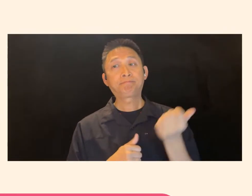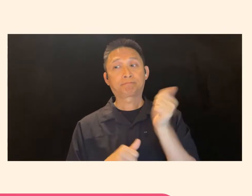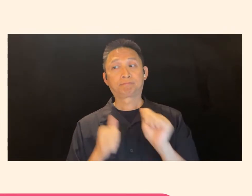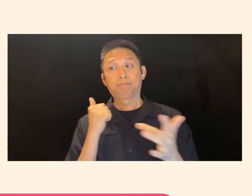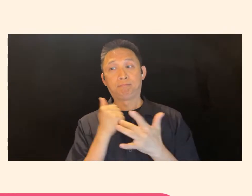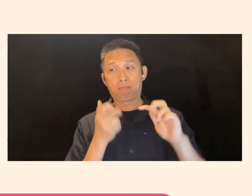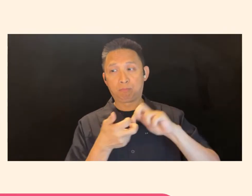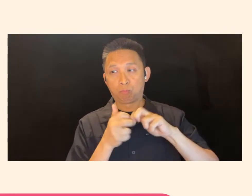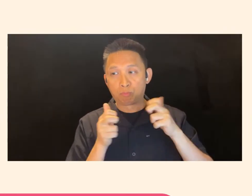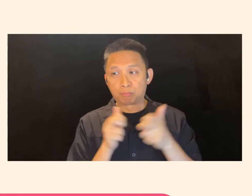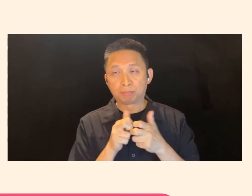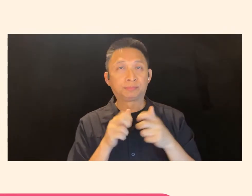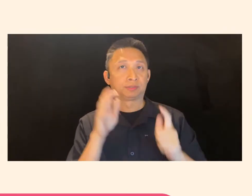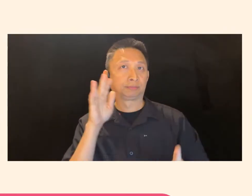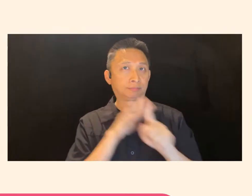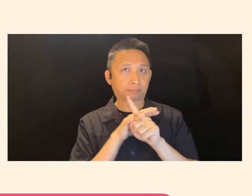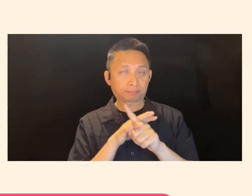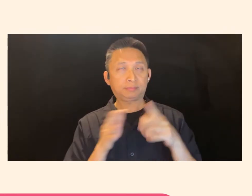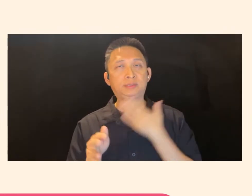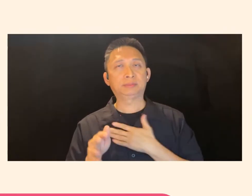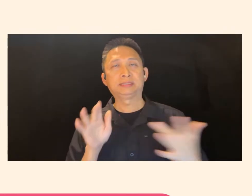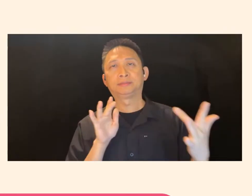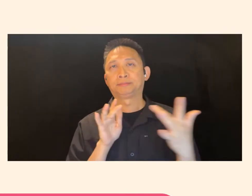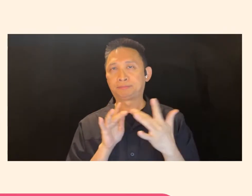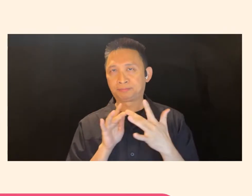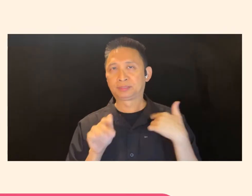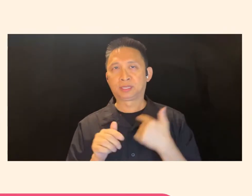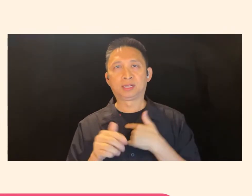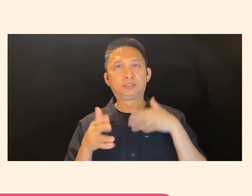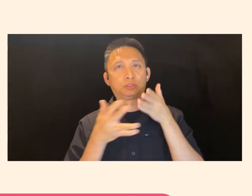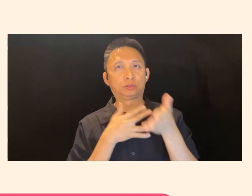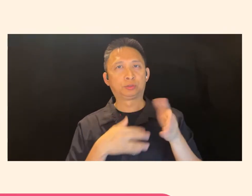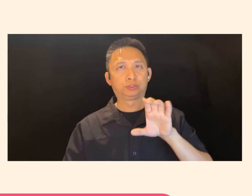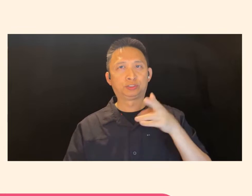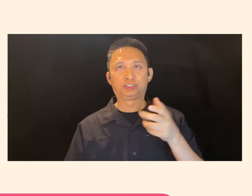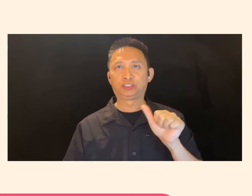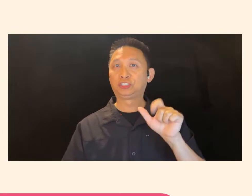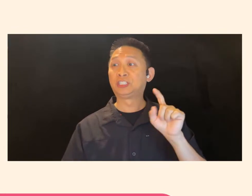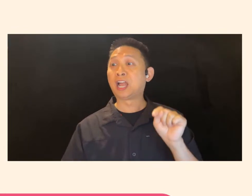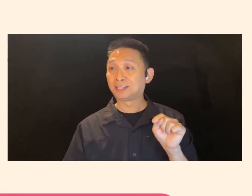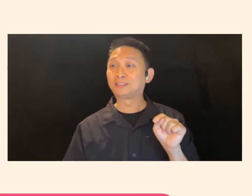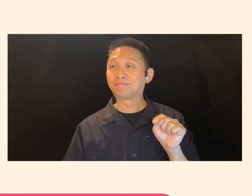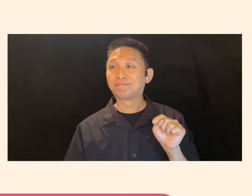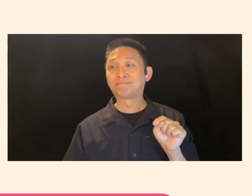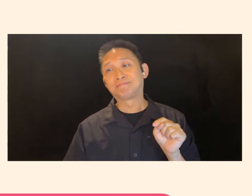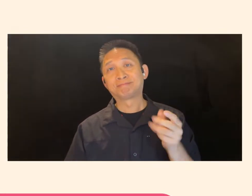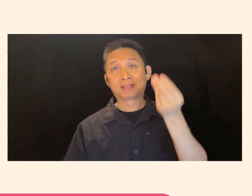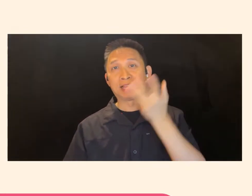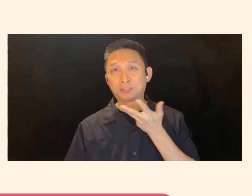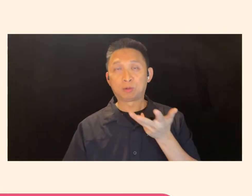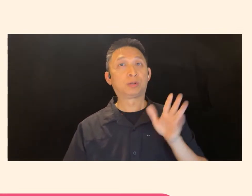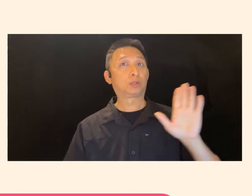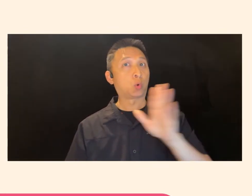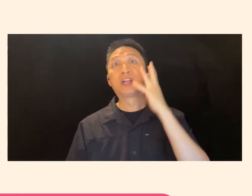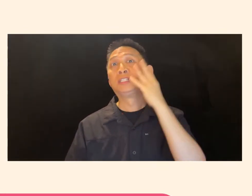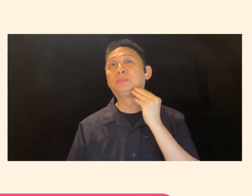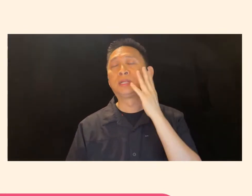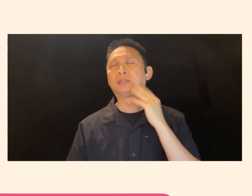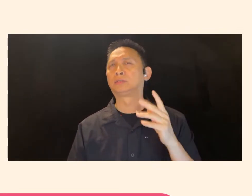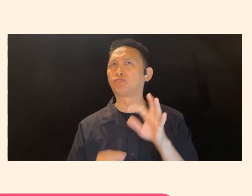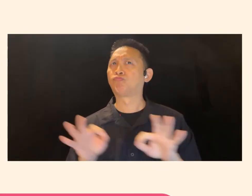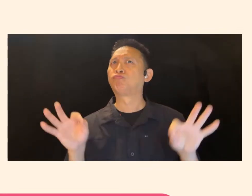questions, please don't hesitate to use the chat feature to reach out to our team. Your experience here is of utmost importance to